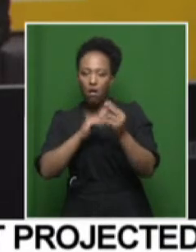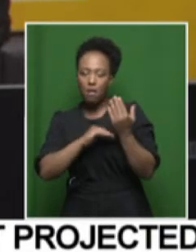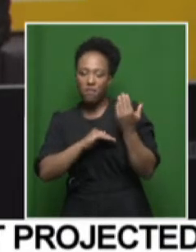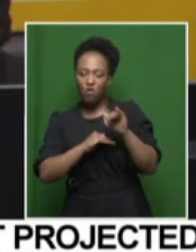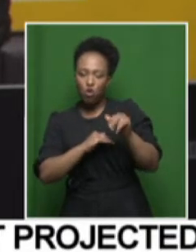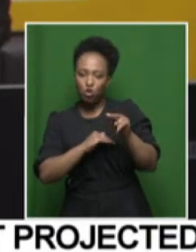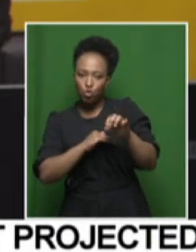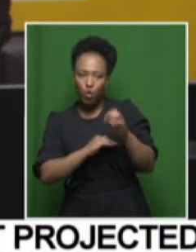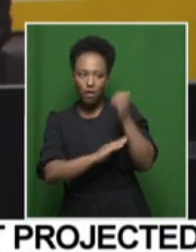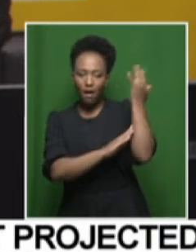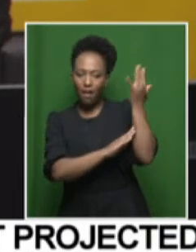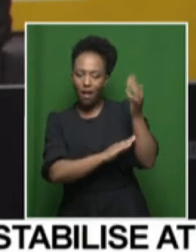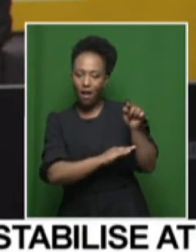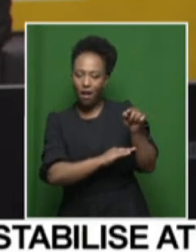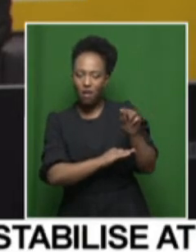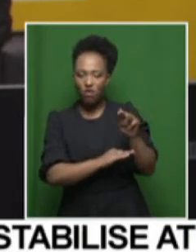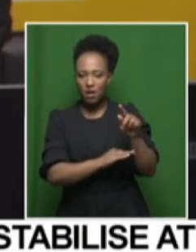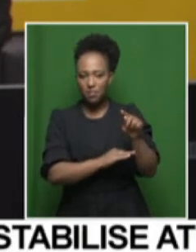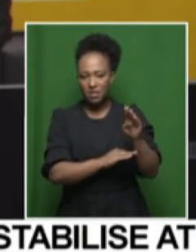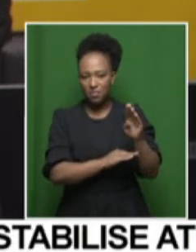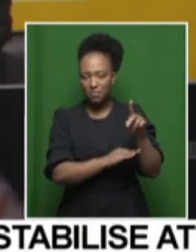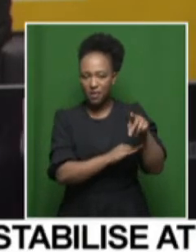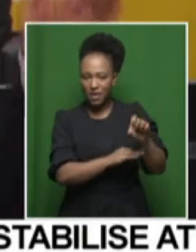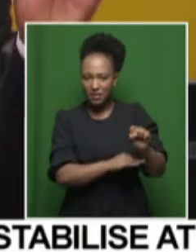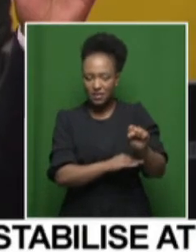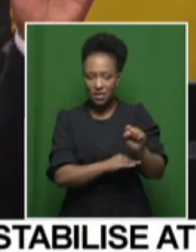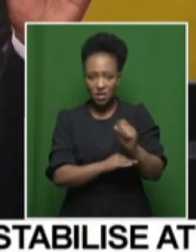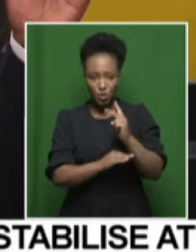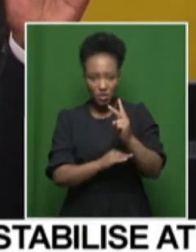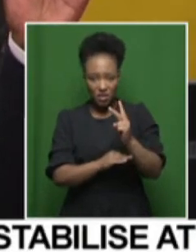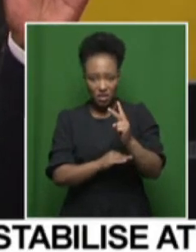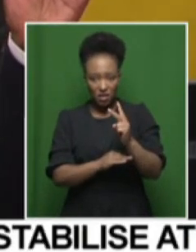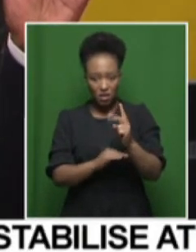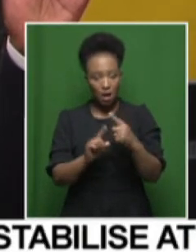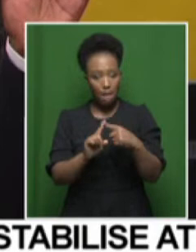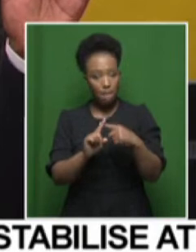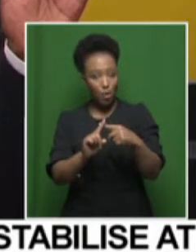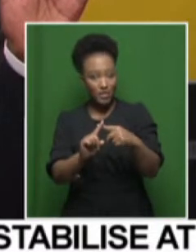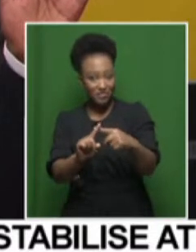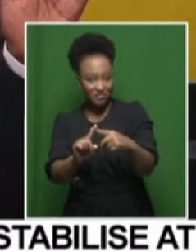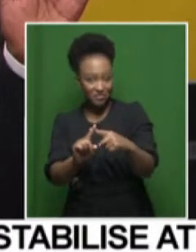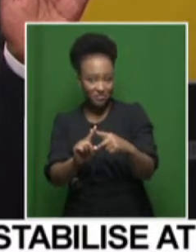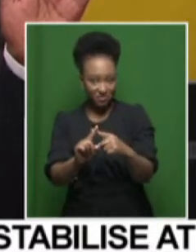tabled the medium-term budget policy statement. Can you see all of these things are positive?